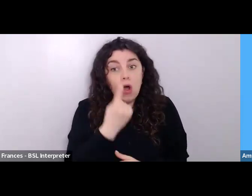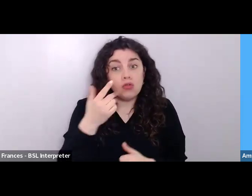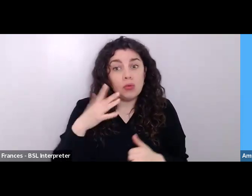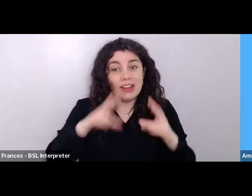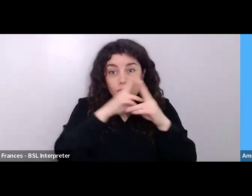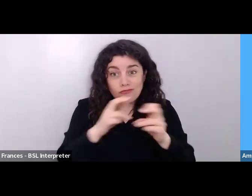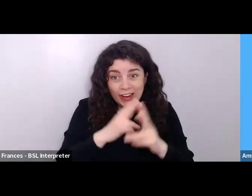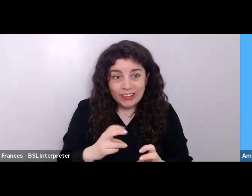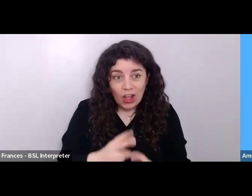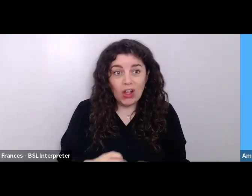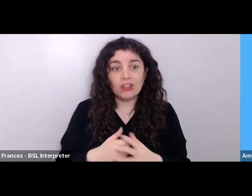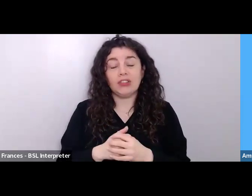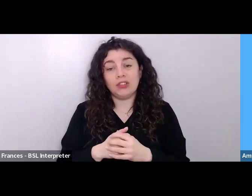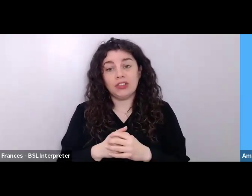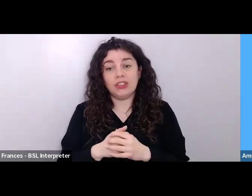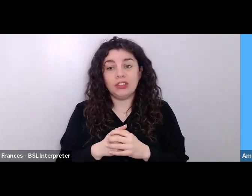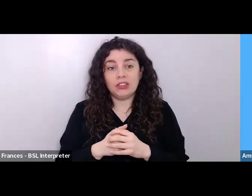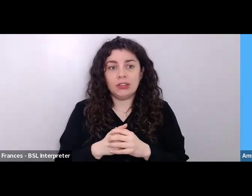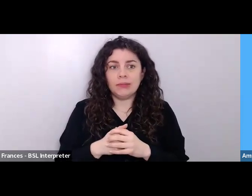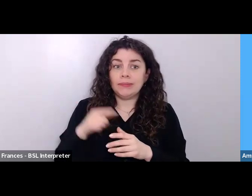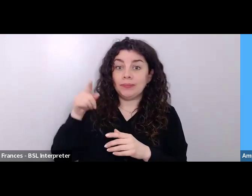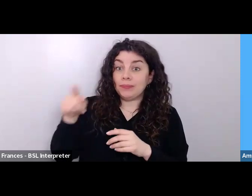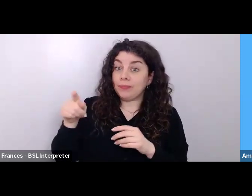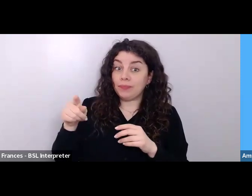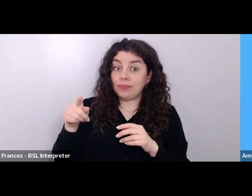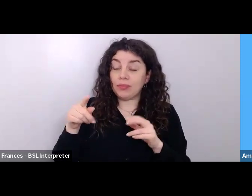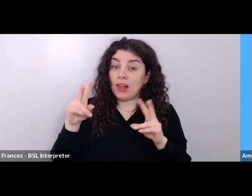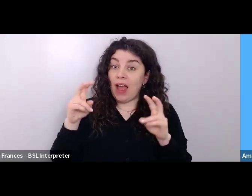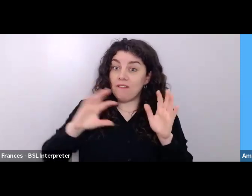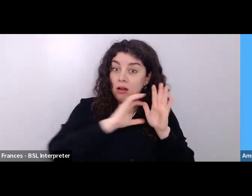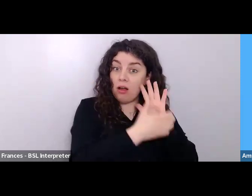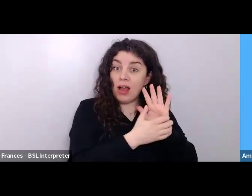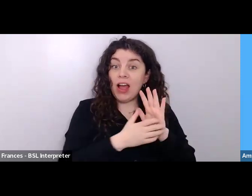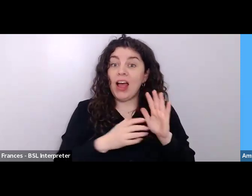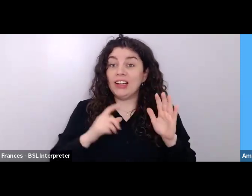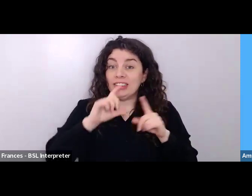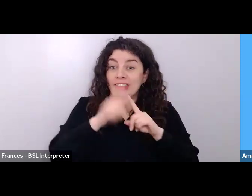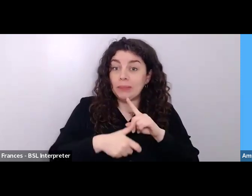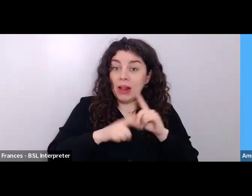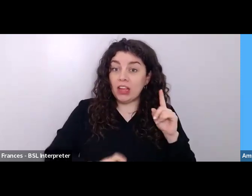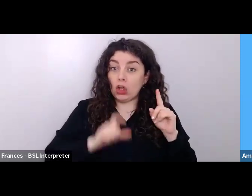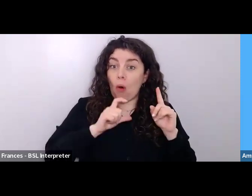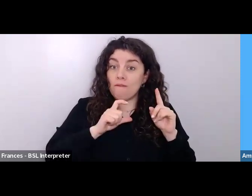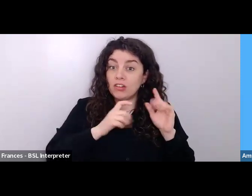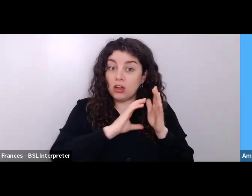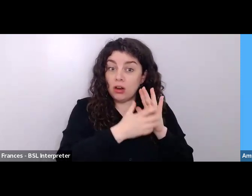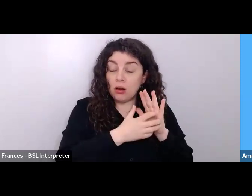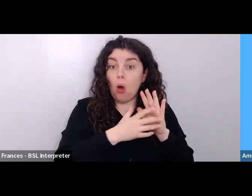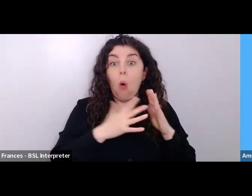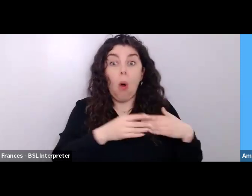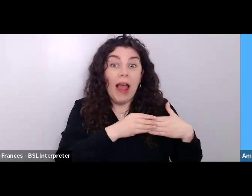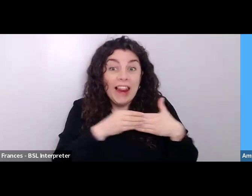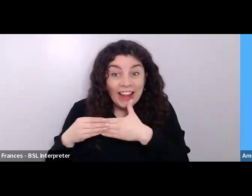research. Are they disability confident employers, or even better, disability confident